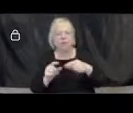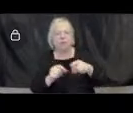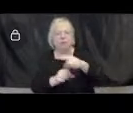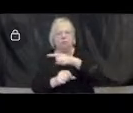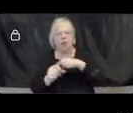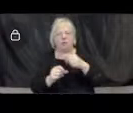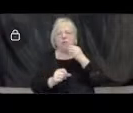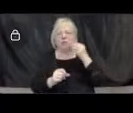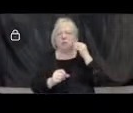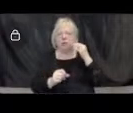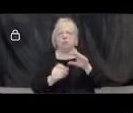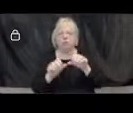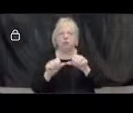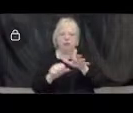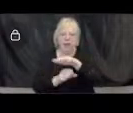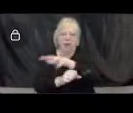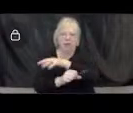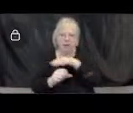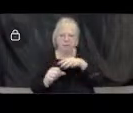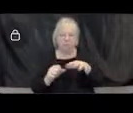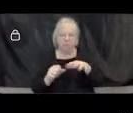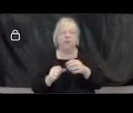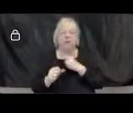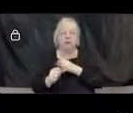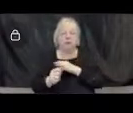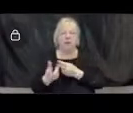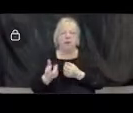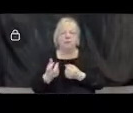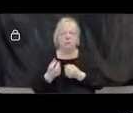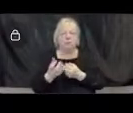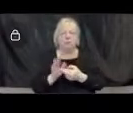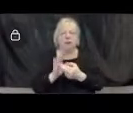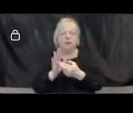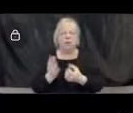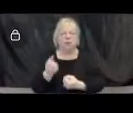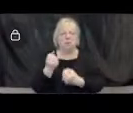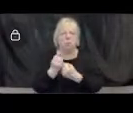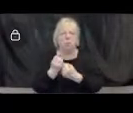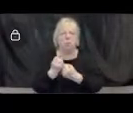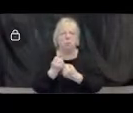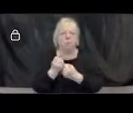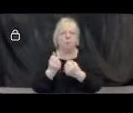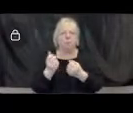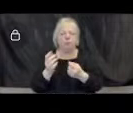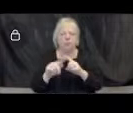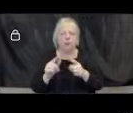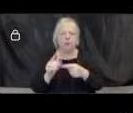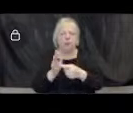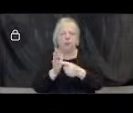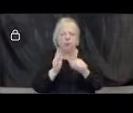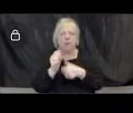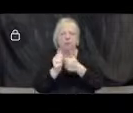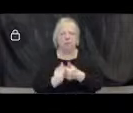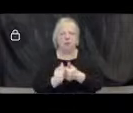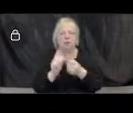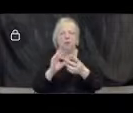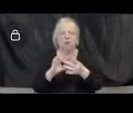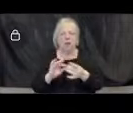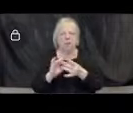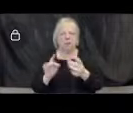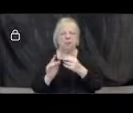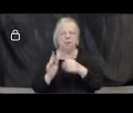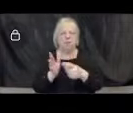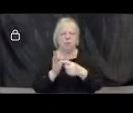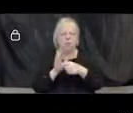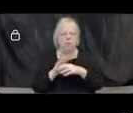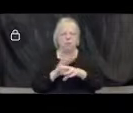properties. Staff recommends approval of the requested POD planned office development, subject to compliance with the comments and conditions